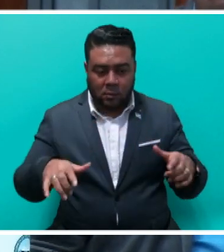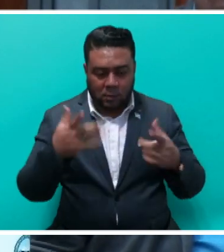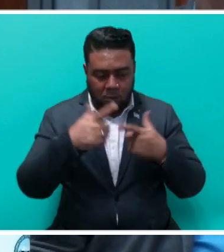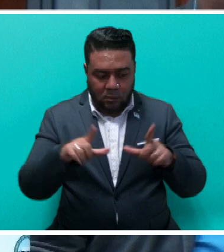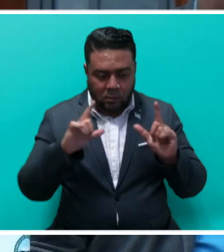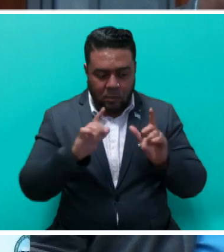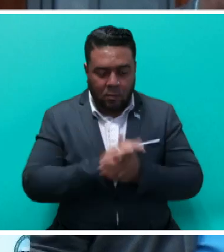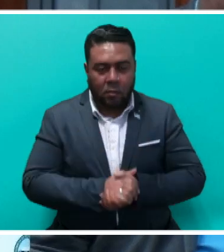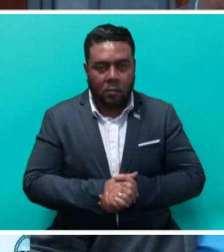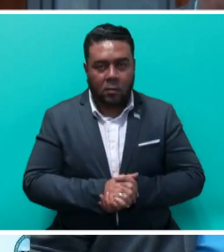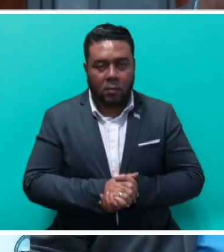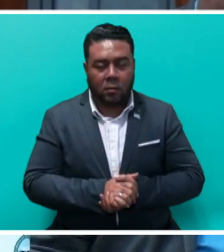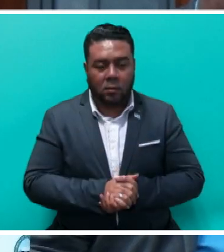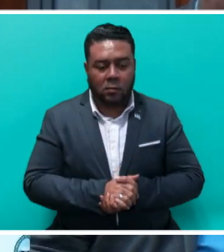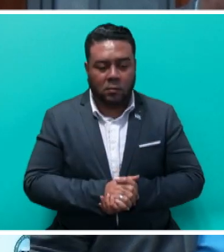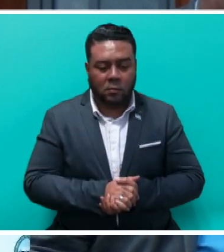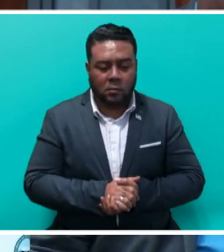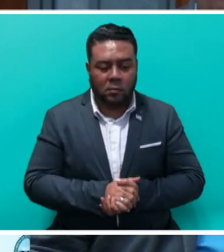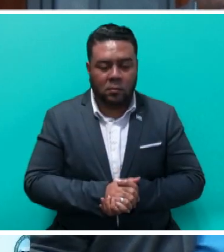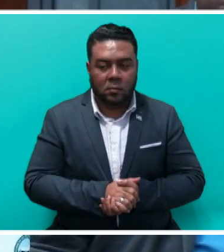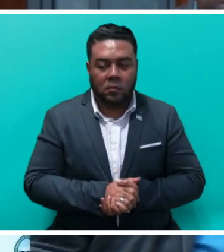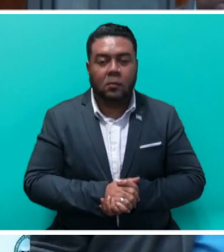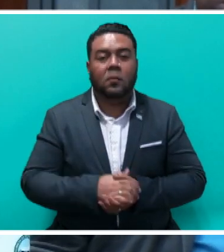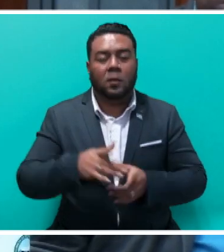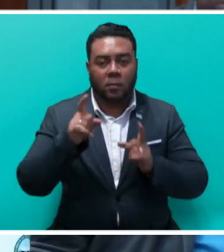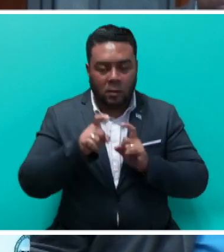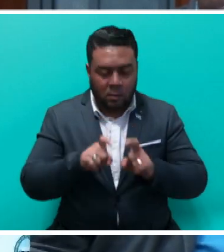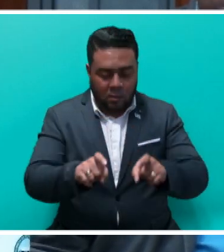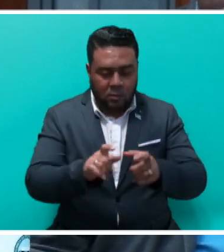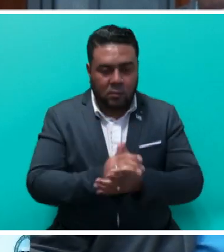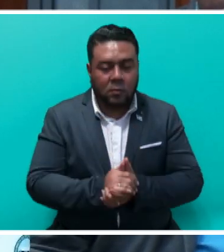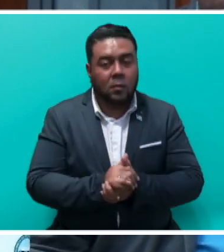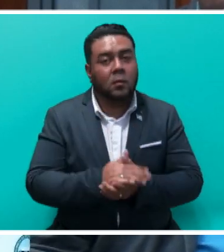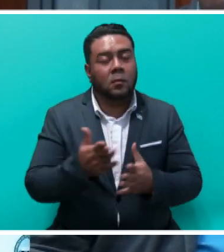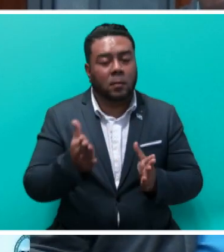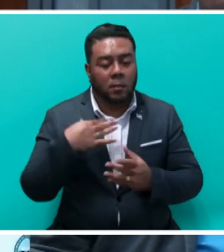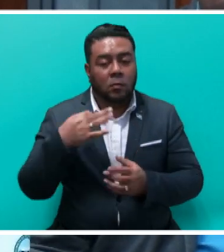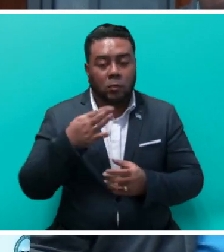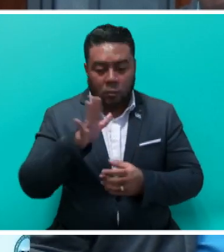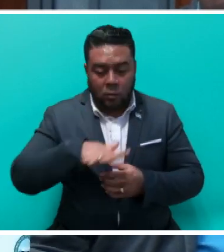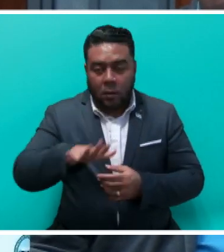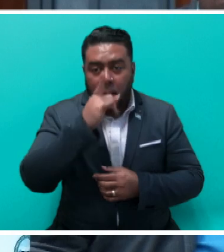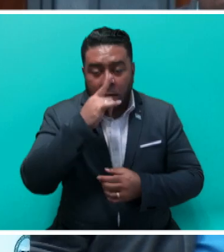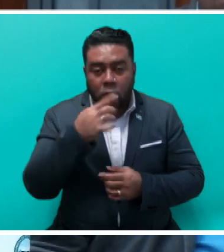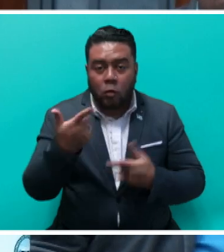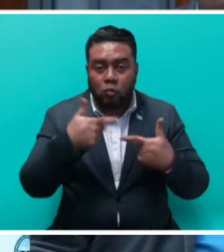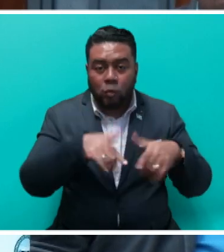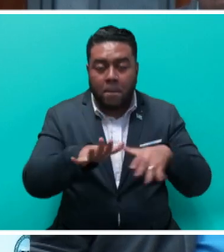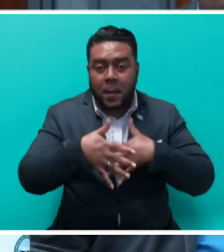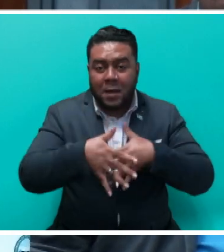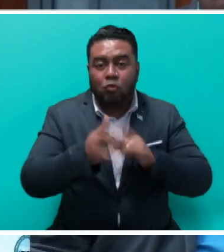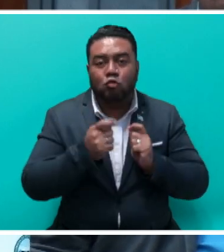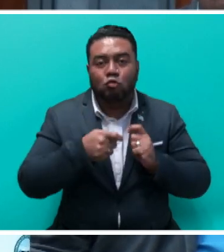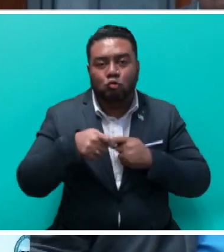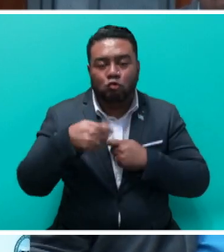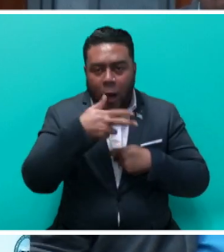environment, ensuring orderly development, and maintaining the quality of life for residents. In the context of public transportation, they play